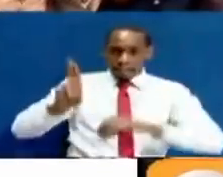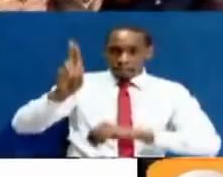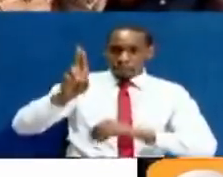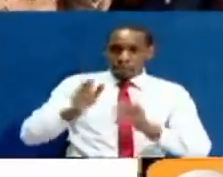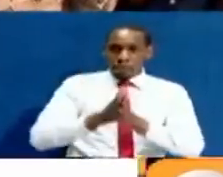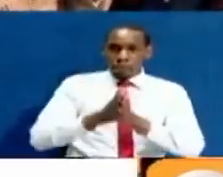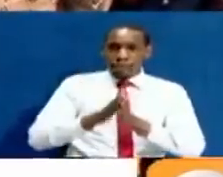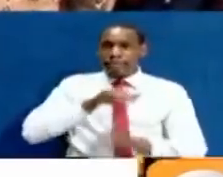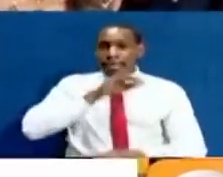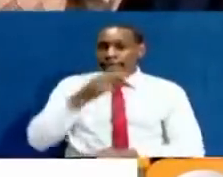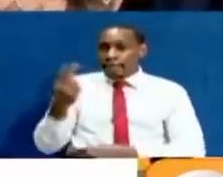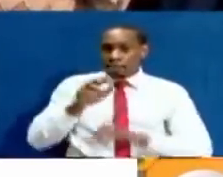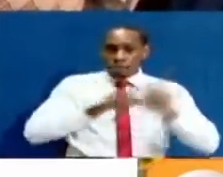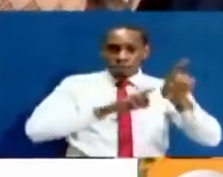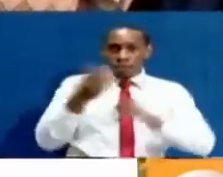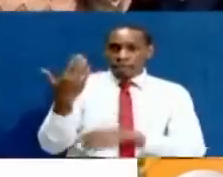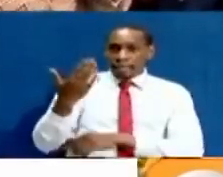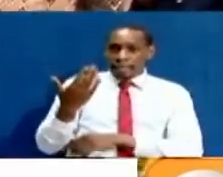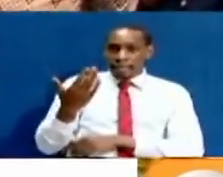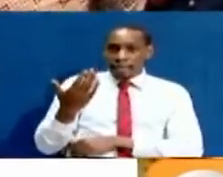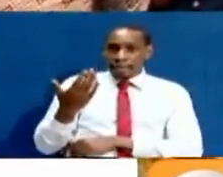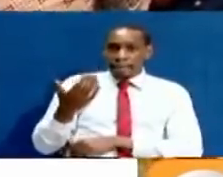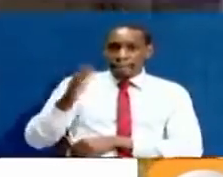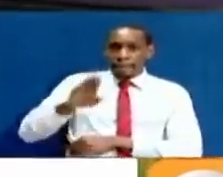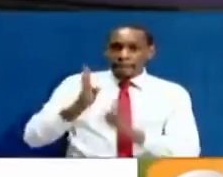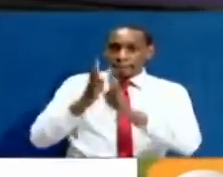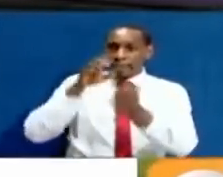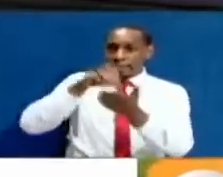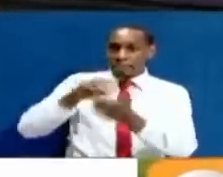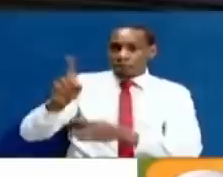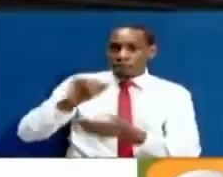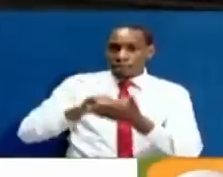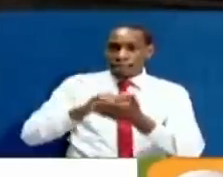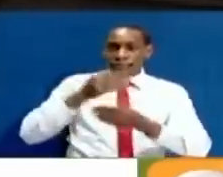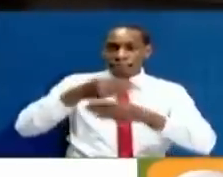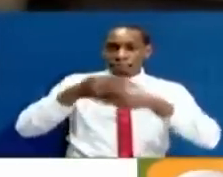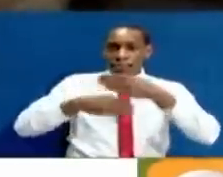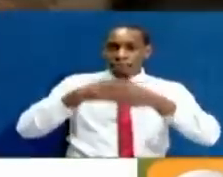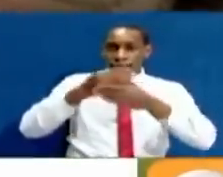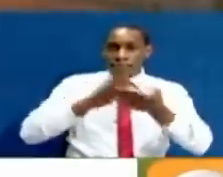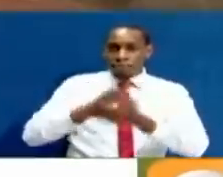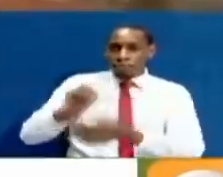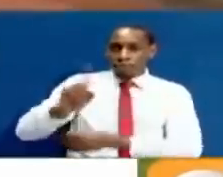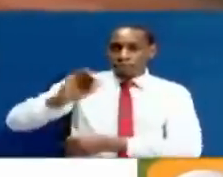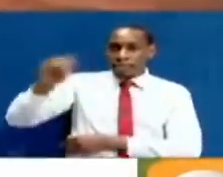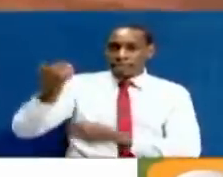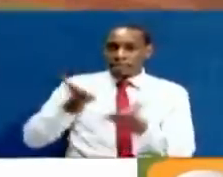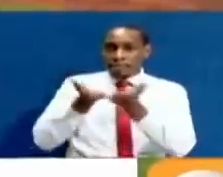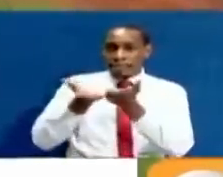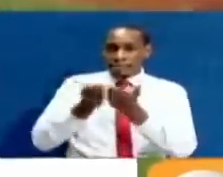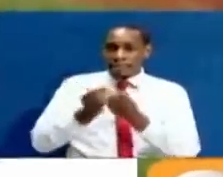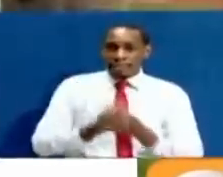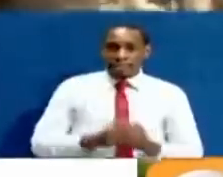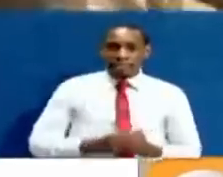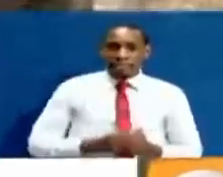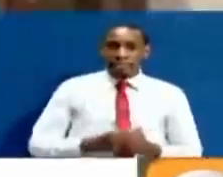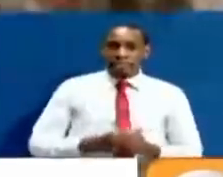the former PM toured the Green Park bus terminus in Nairobi, which is being constructed by the Nairobi Metropolitan